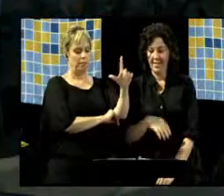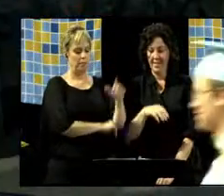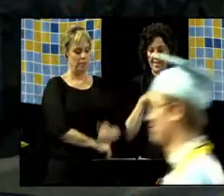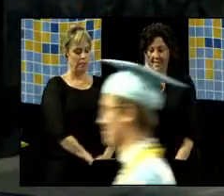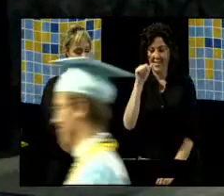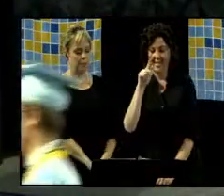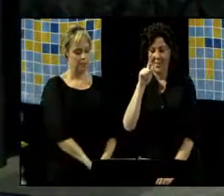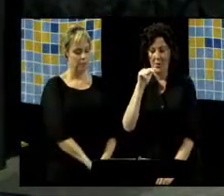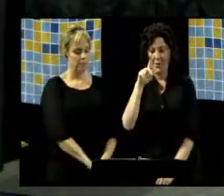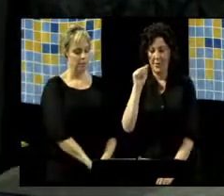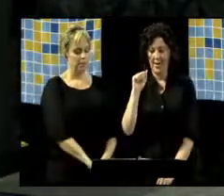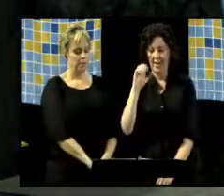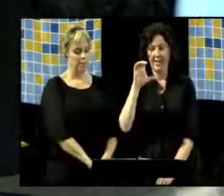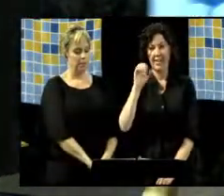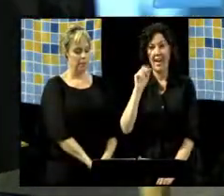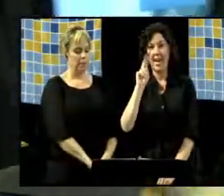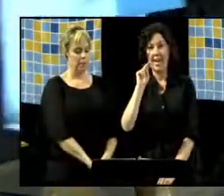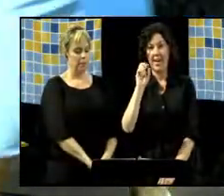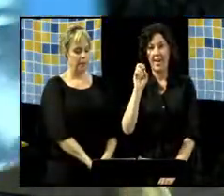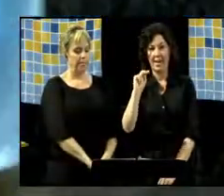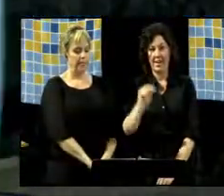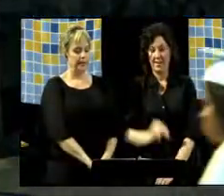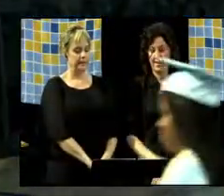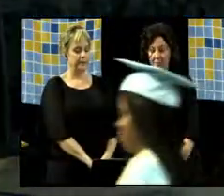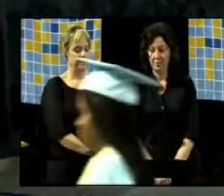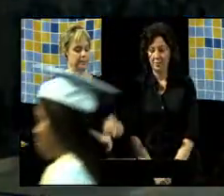Dakota Abriana Gwen Cannon,